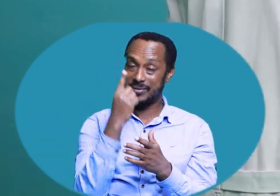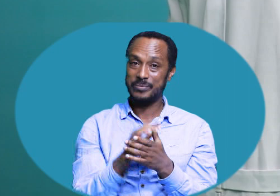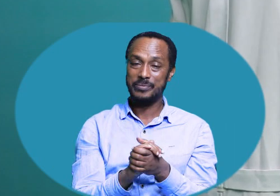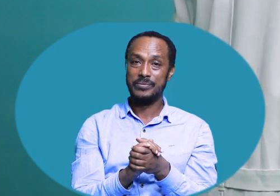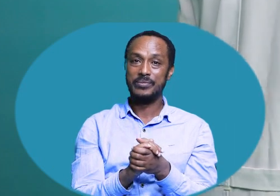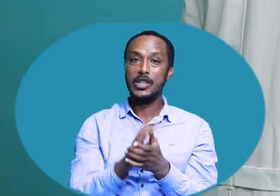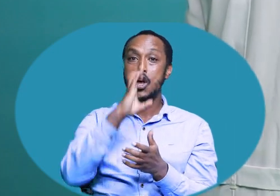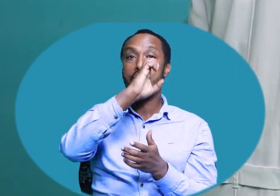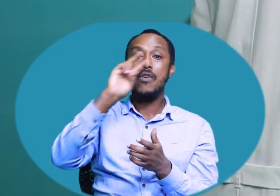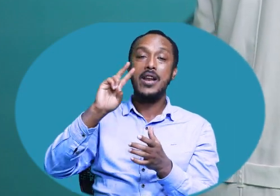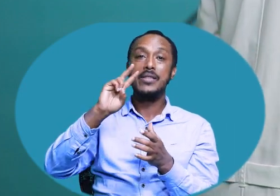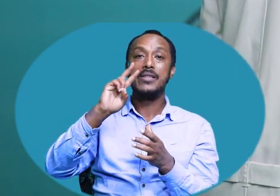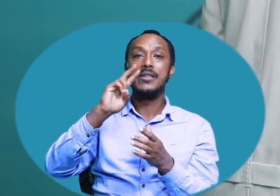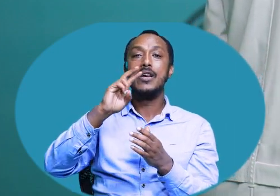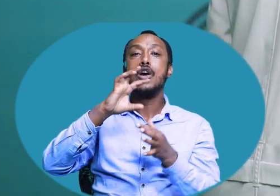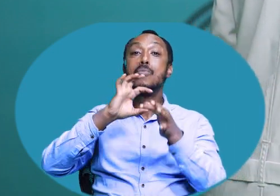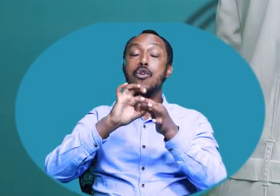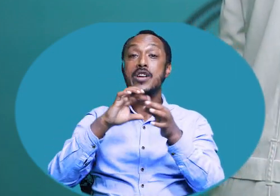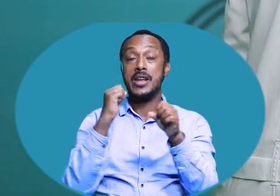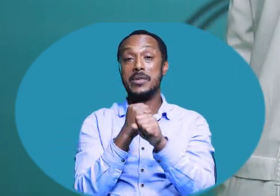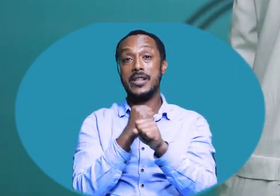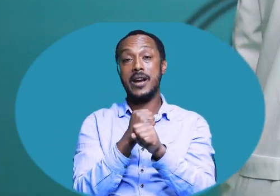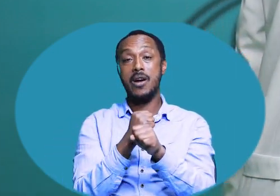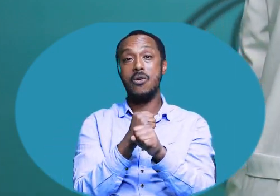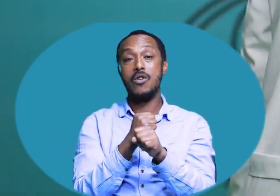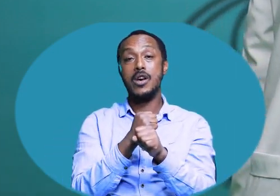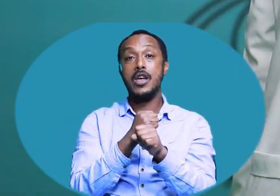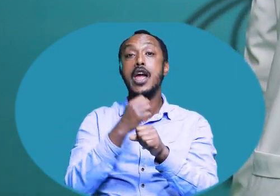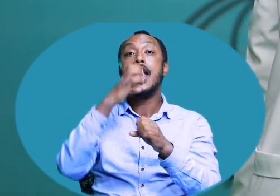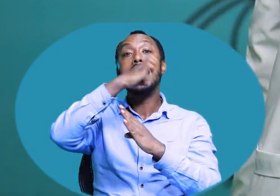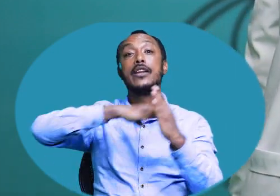between two atoms.